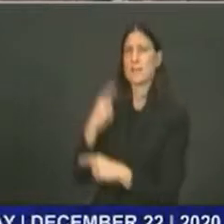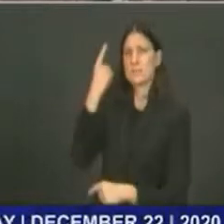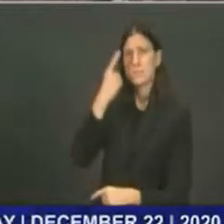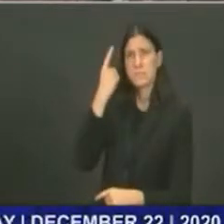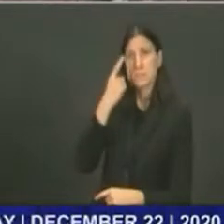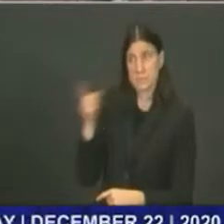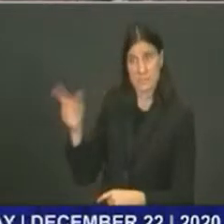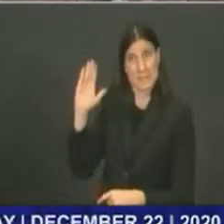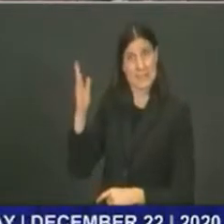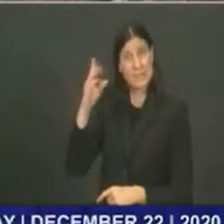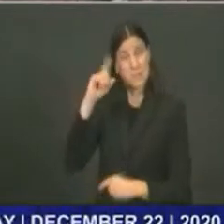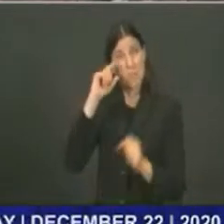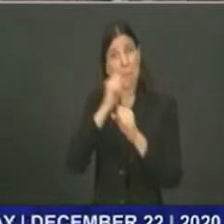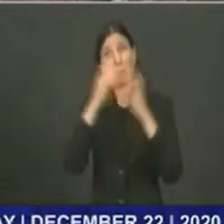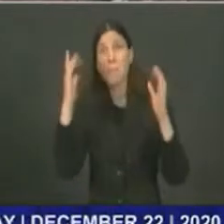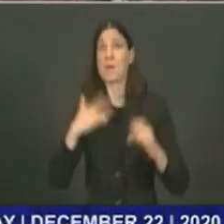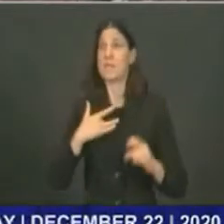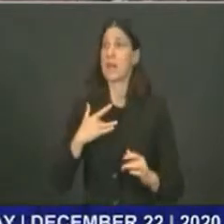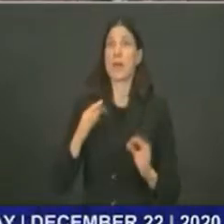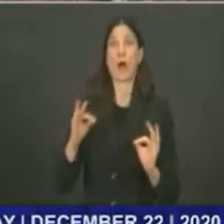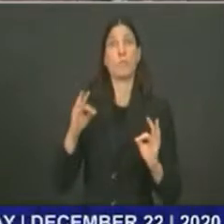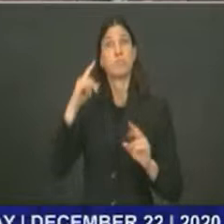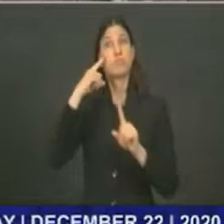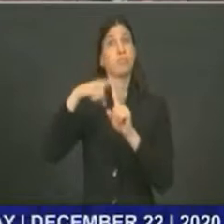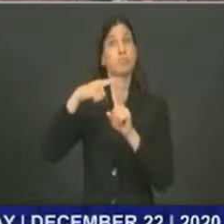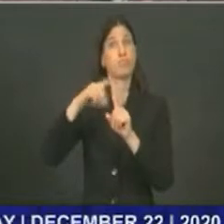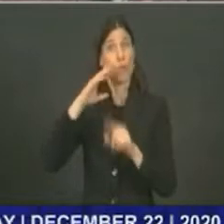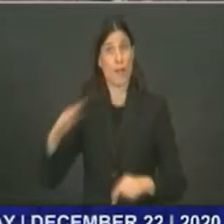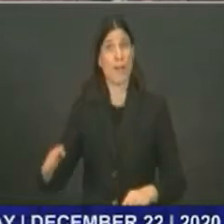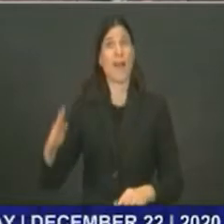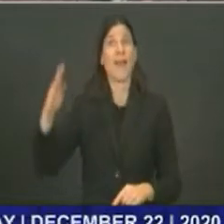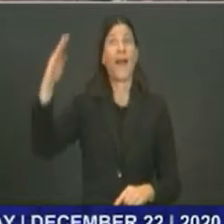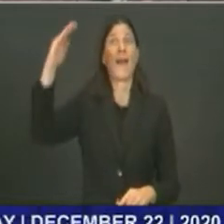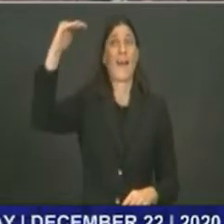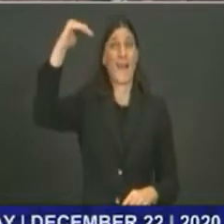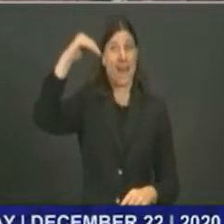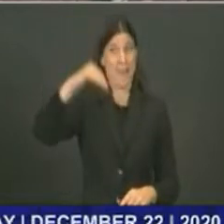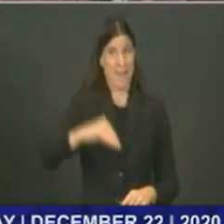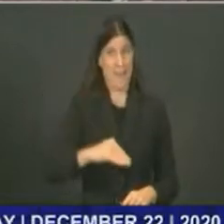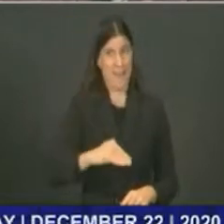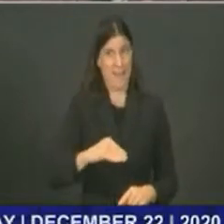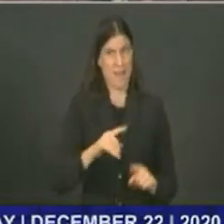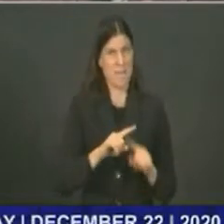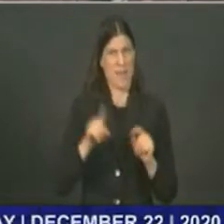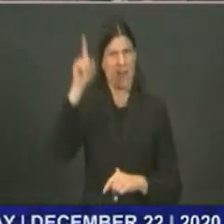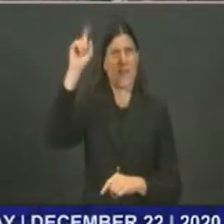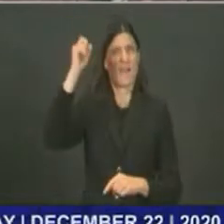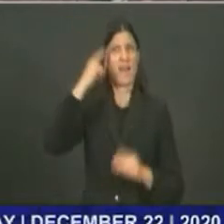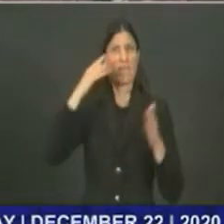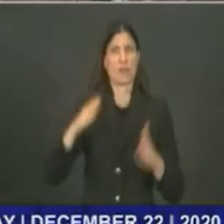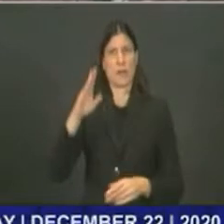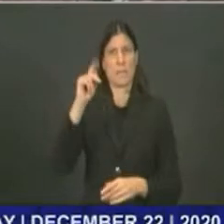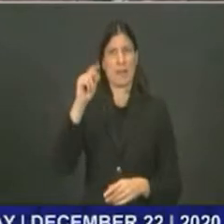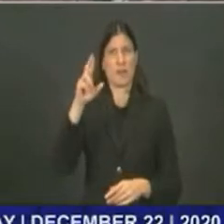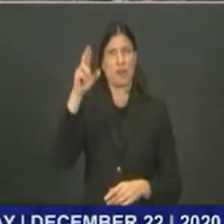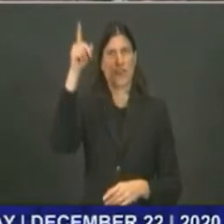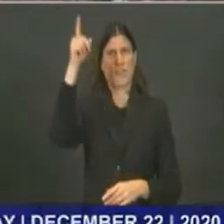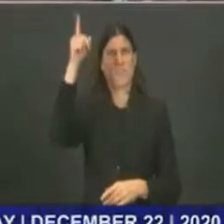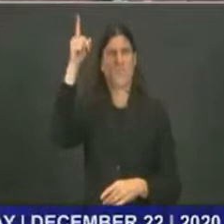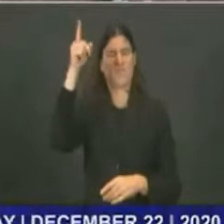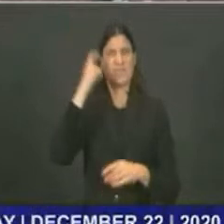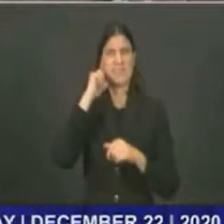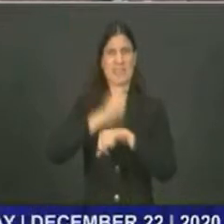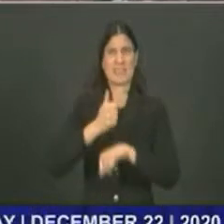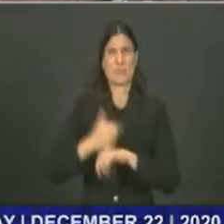pause. As you say that, Governor Baker is now imposing more restrictions for the 2 weeks after Christmas. They're somewhat similar to what you have in place now,